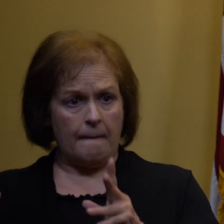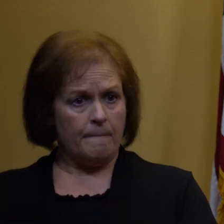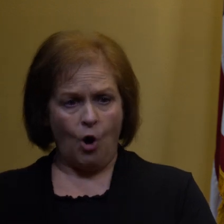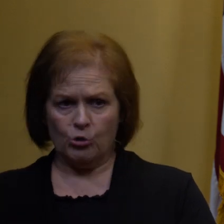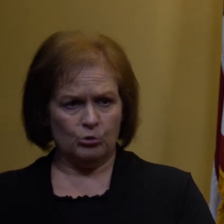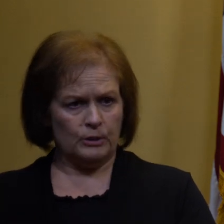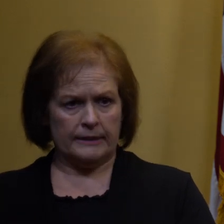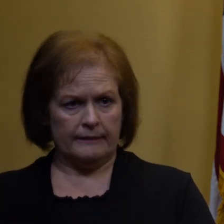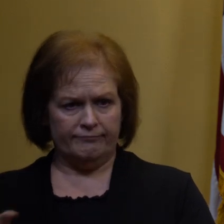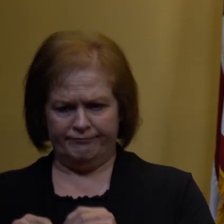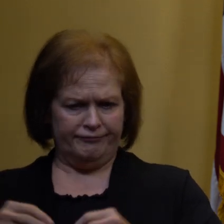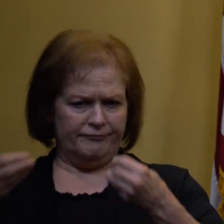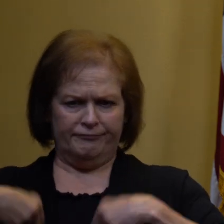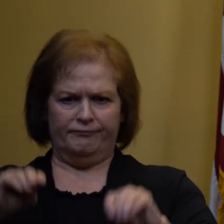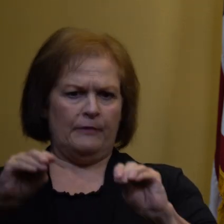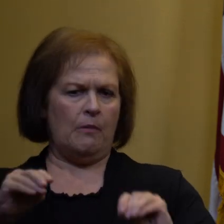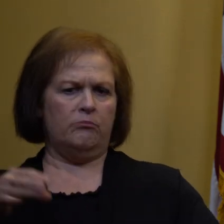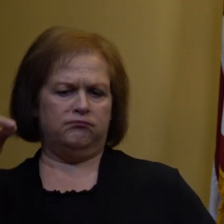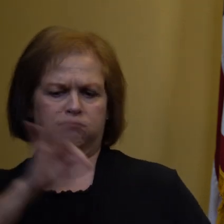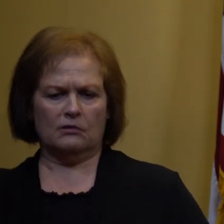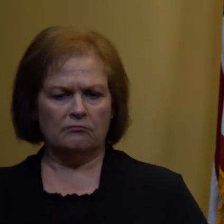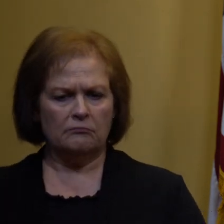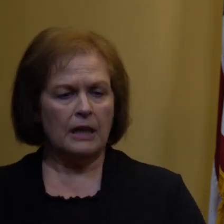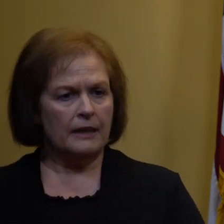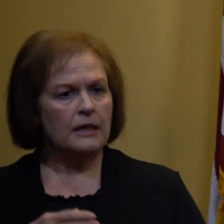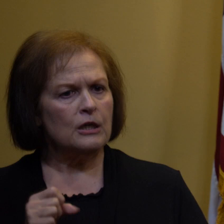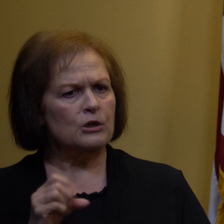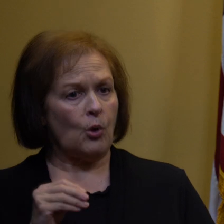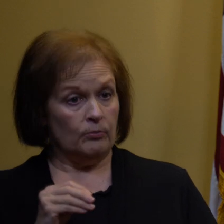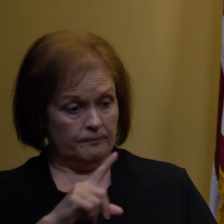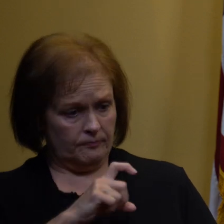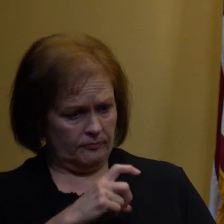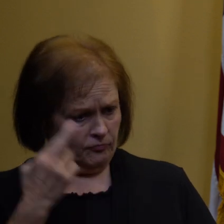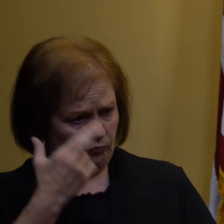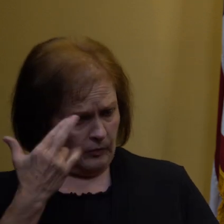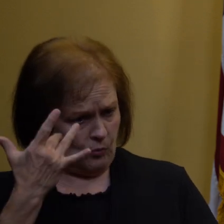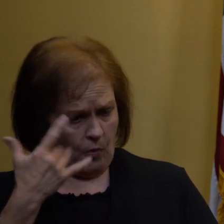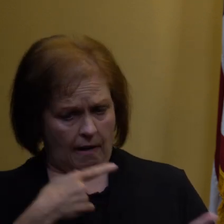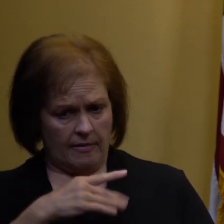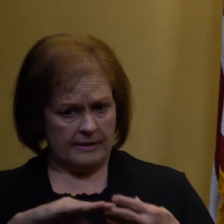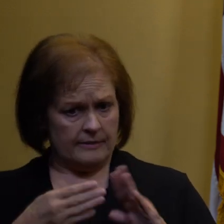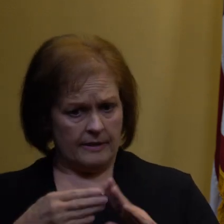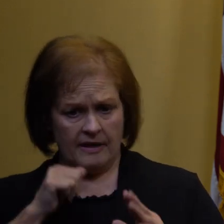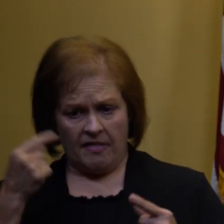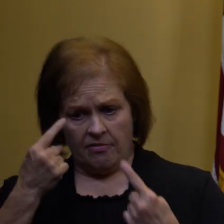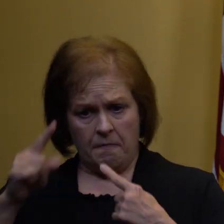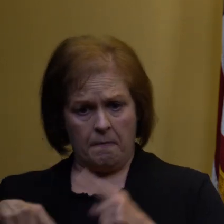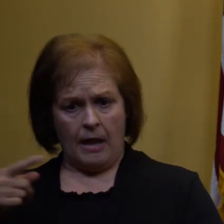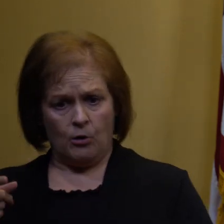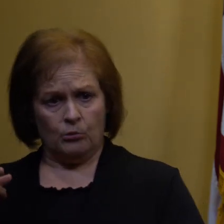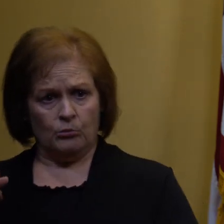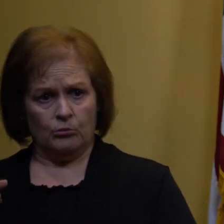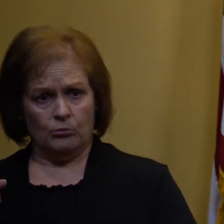basically flipped it for a very healthy profit. So the question on that was, is there a reason why the city couldn't consider